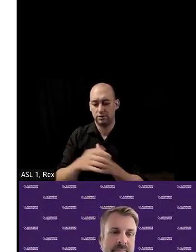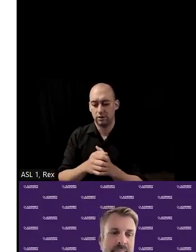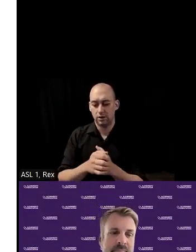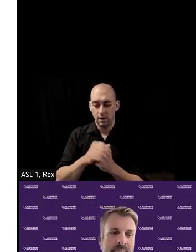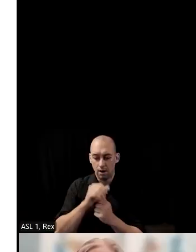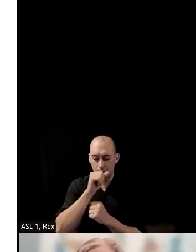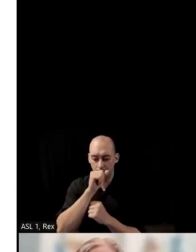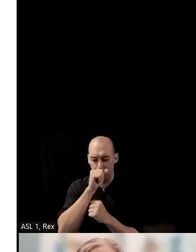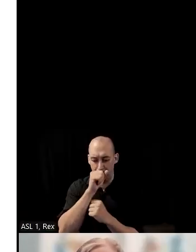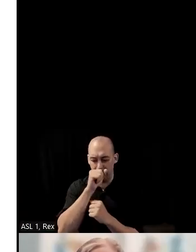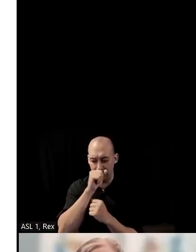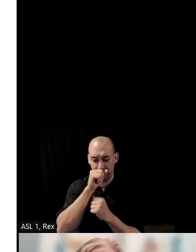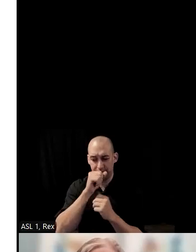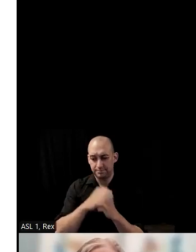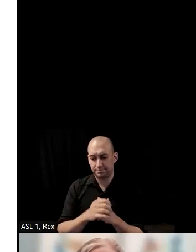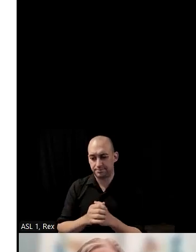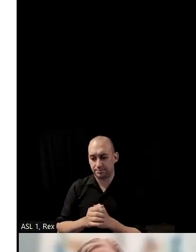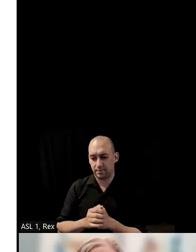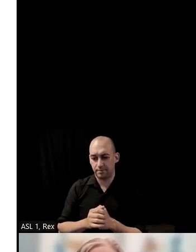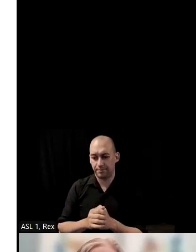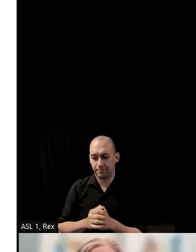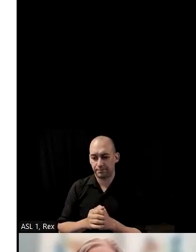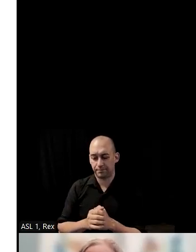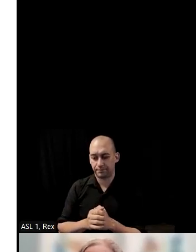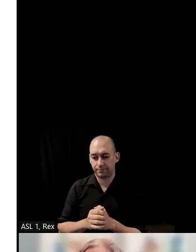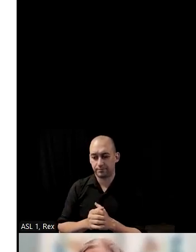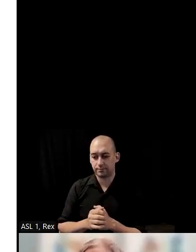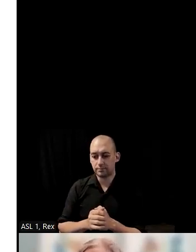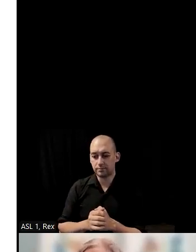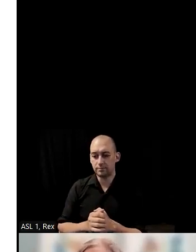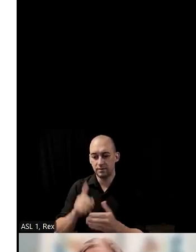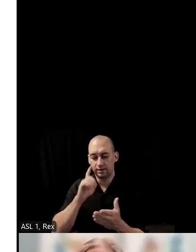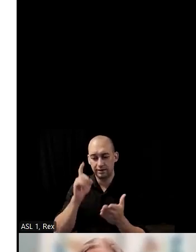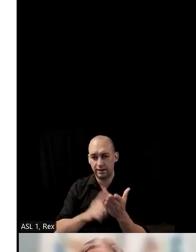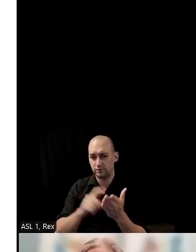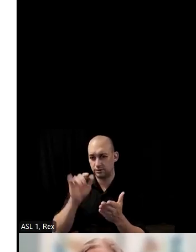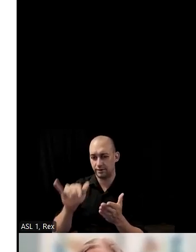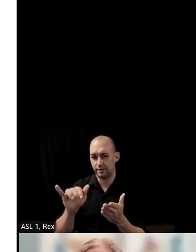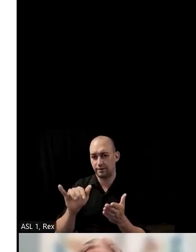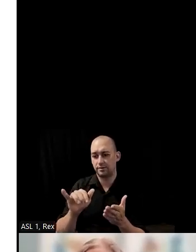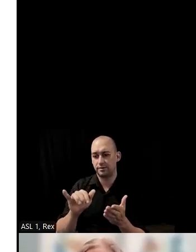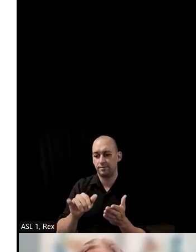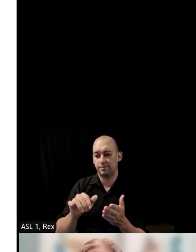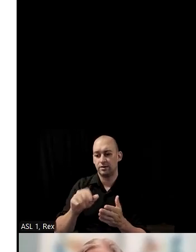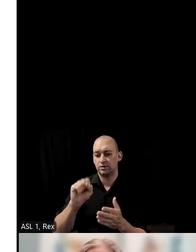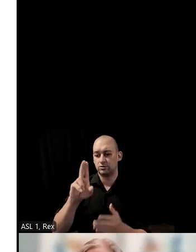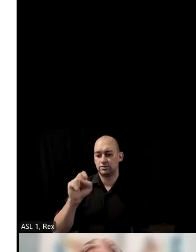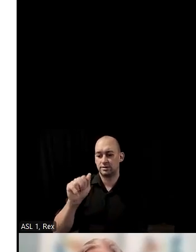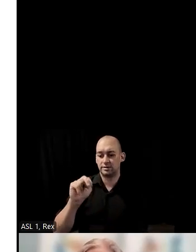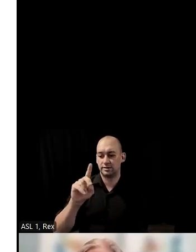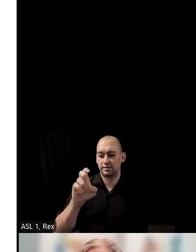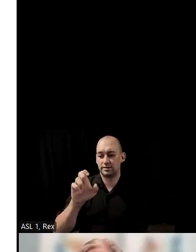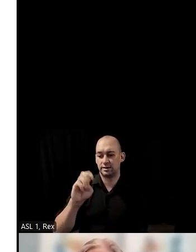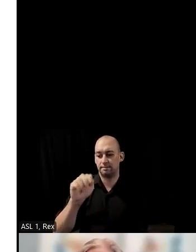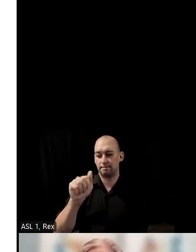Eric. Okay, next slide. And So I we'll just want start. to acknowledge, can I just acknowledge that Of course. Susan Damaris has joined us, and we're just